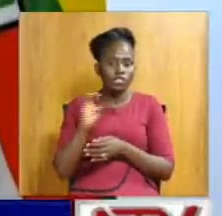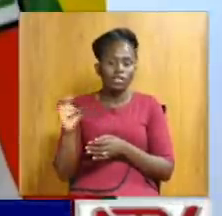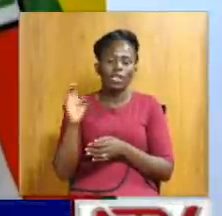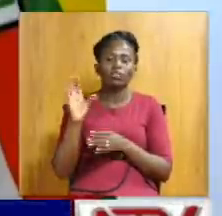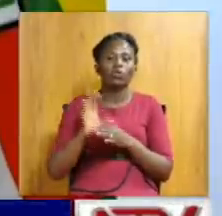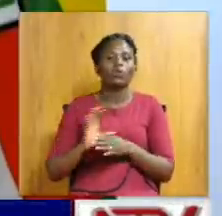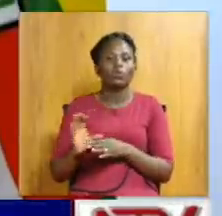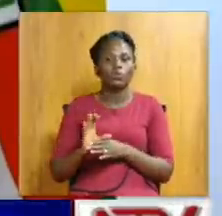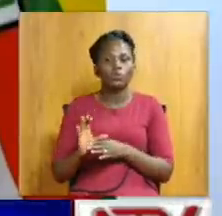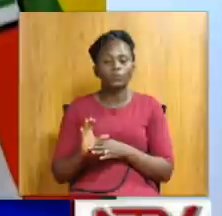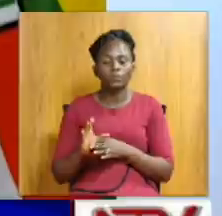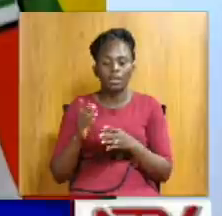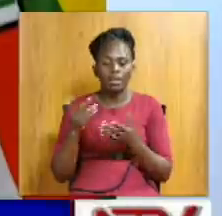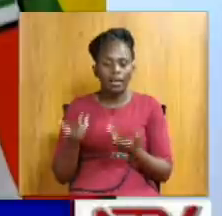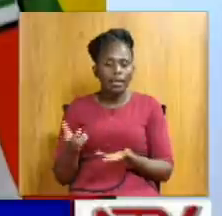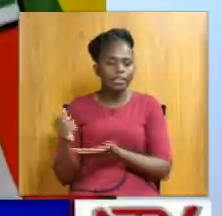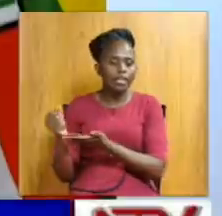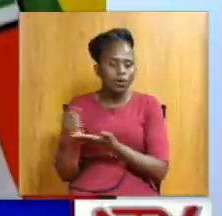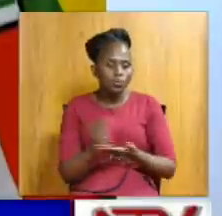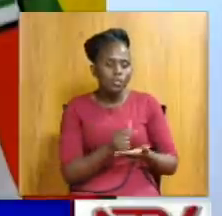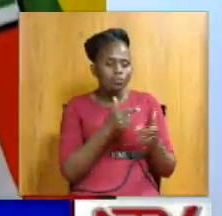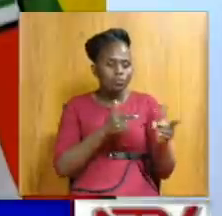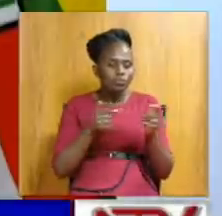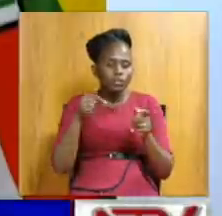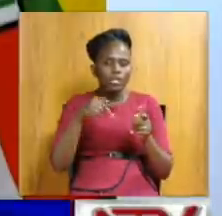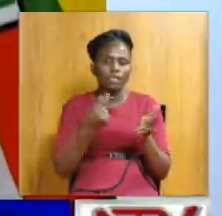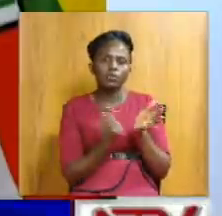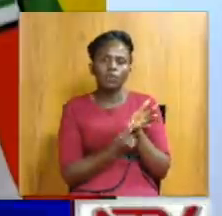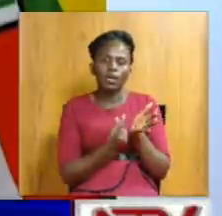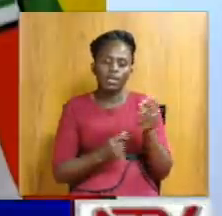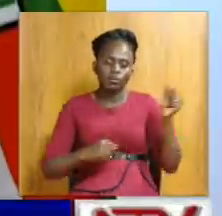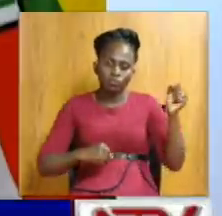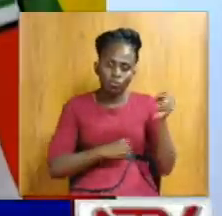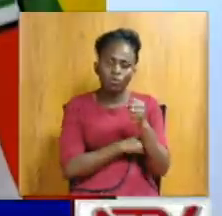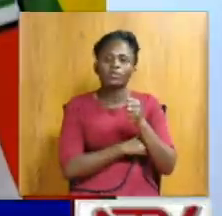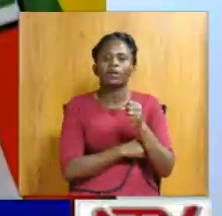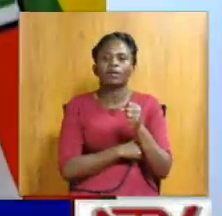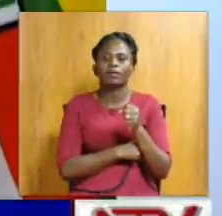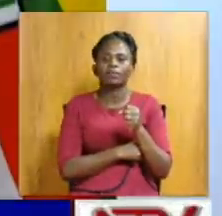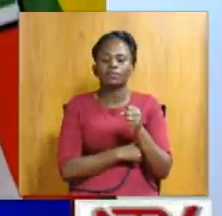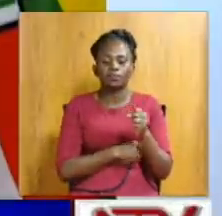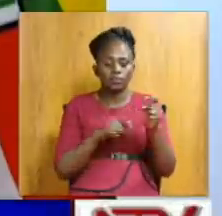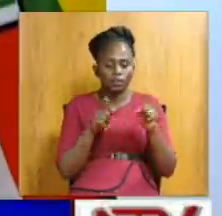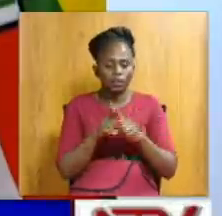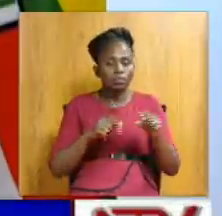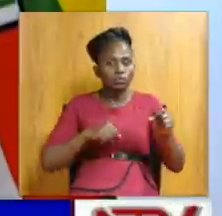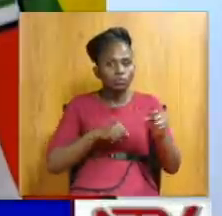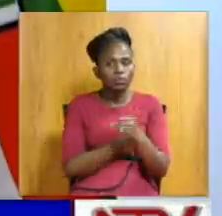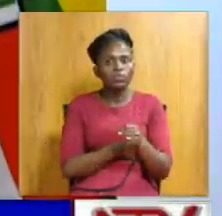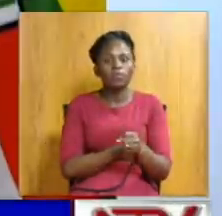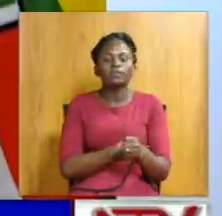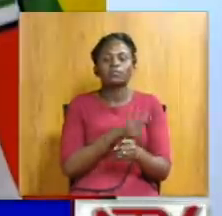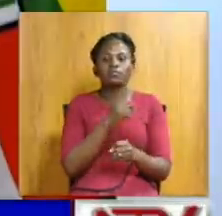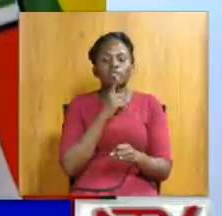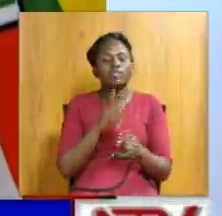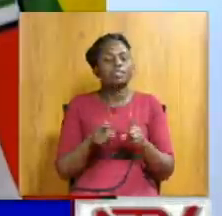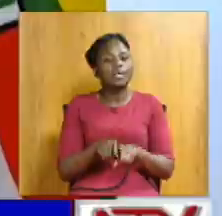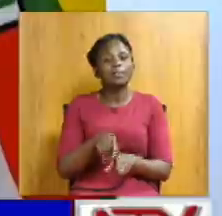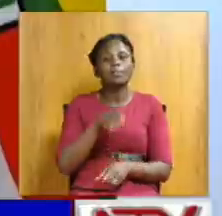orchestrating terrorism within Uganda, and funding terrorism as far afield as